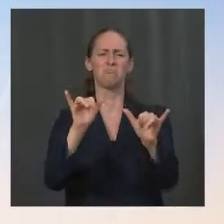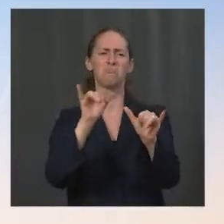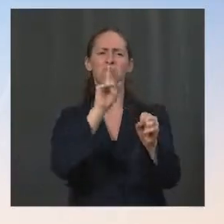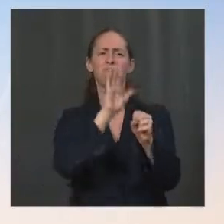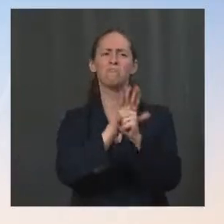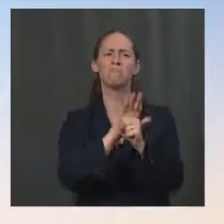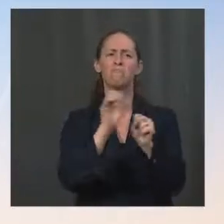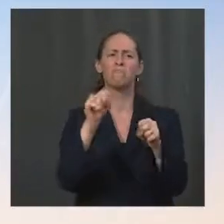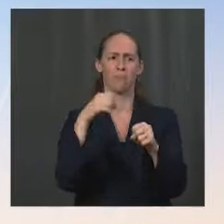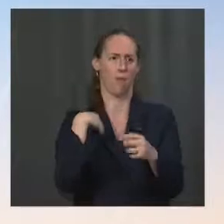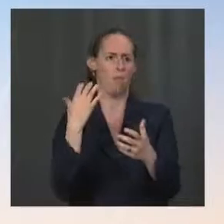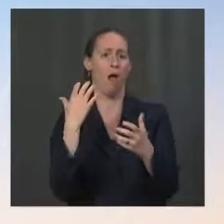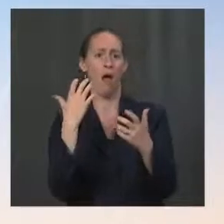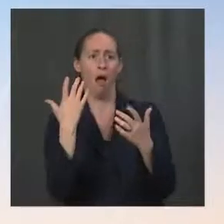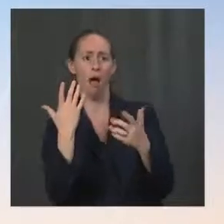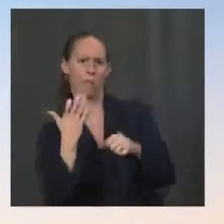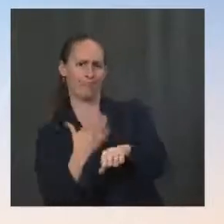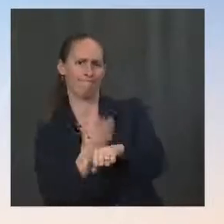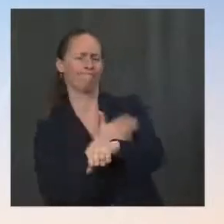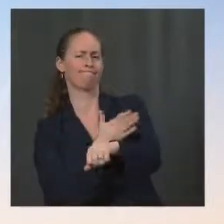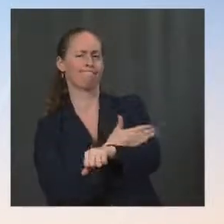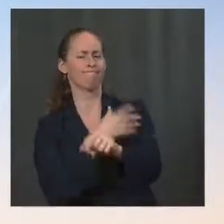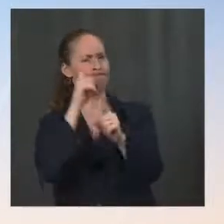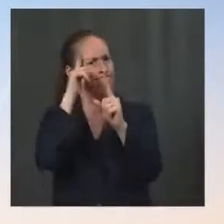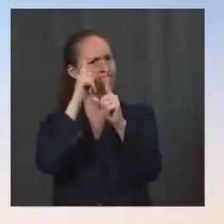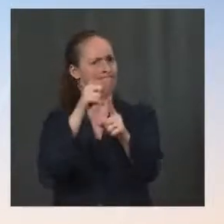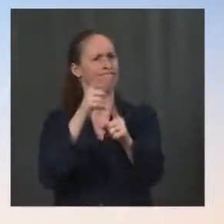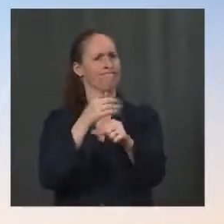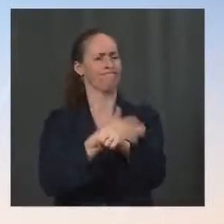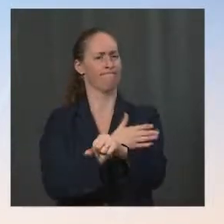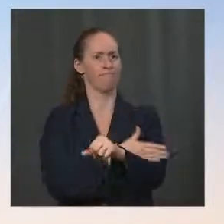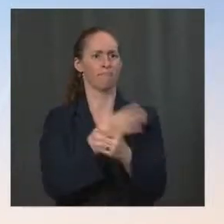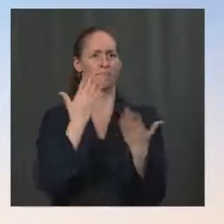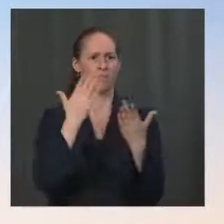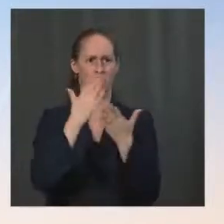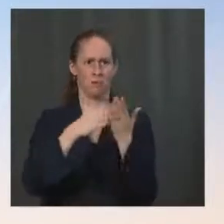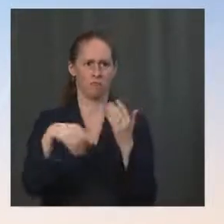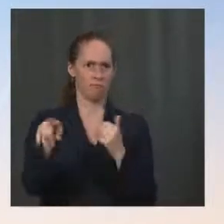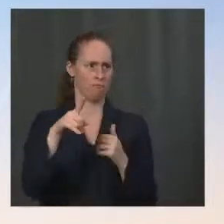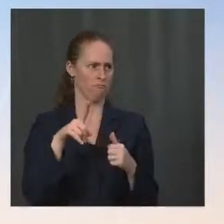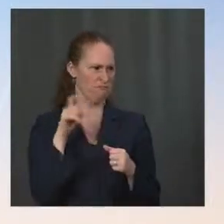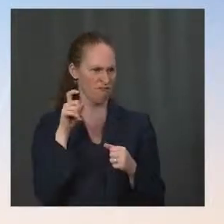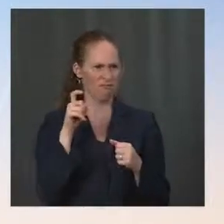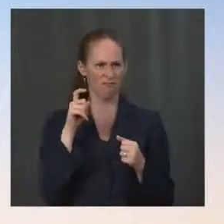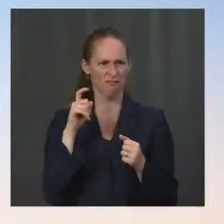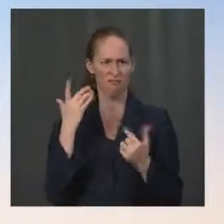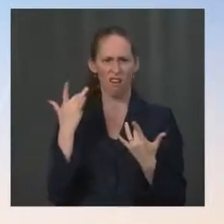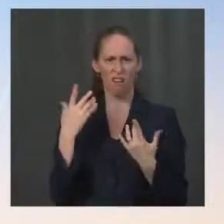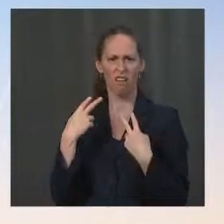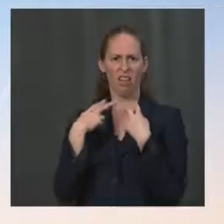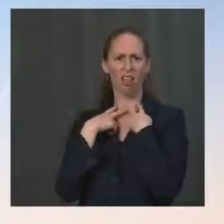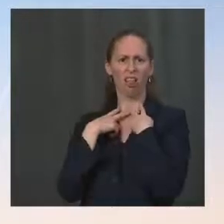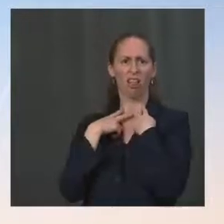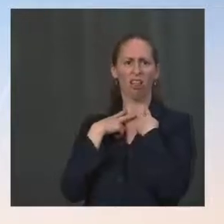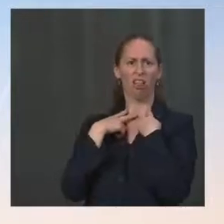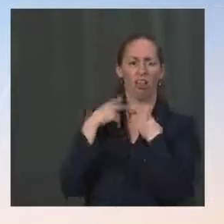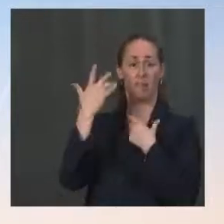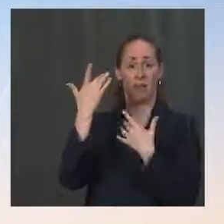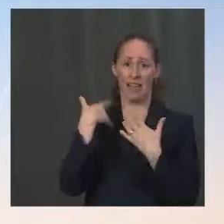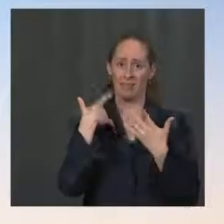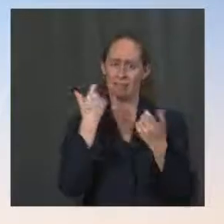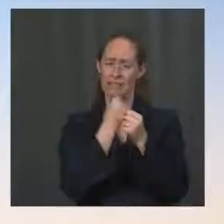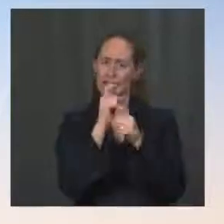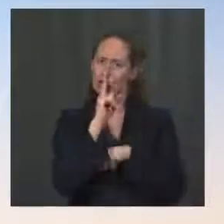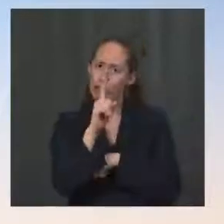these conditions. But I think the reason why these planes are waiting is also an important part of the context here as well. And just to follow up on one thing,